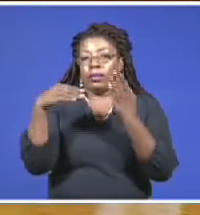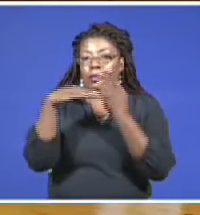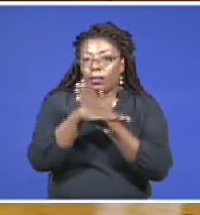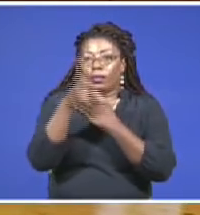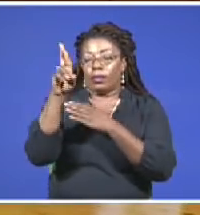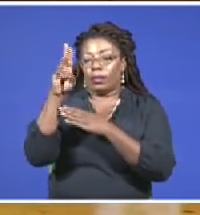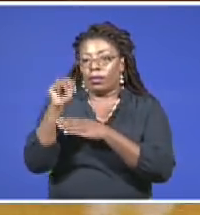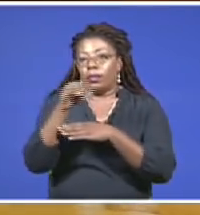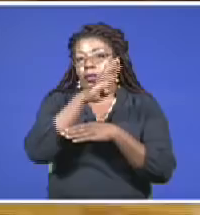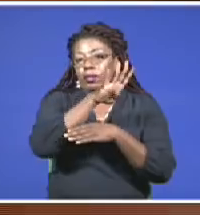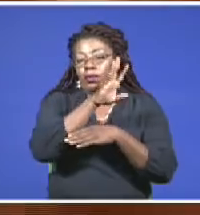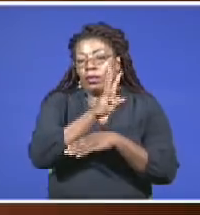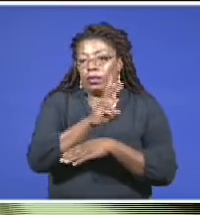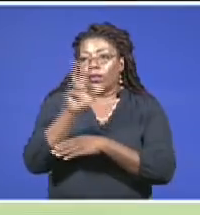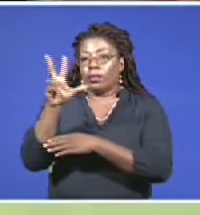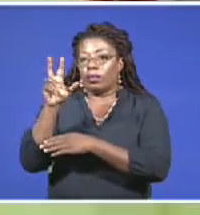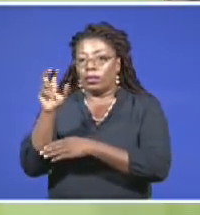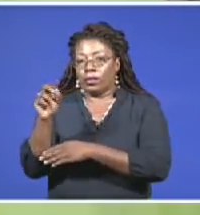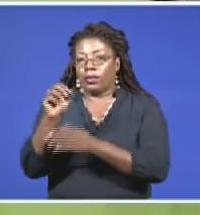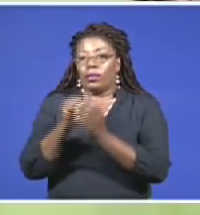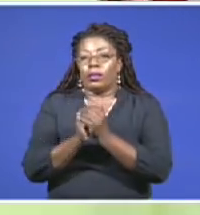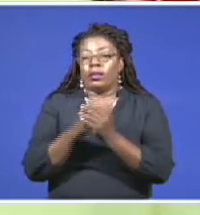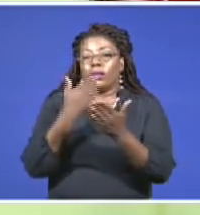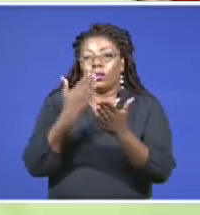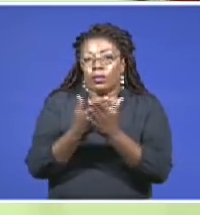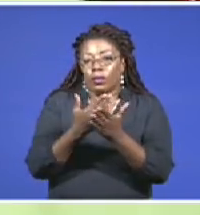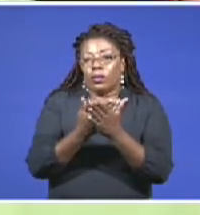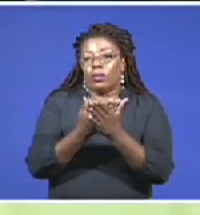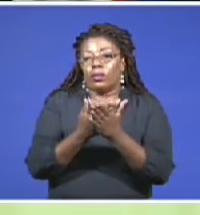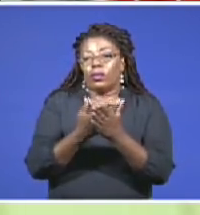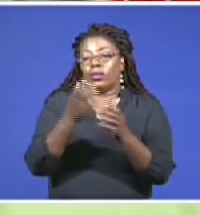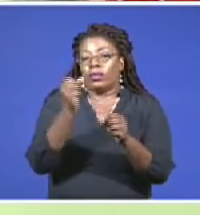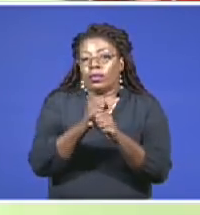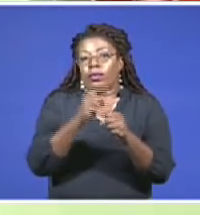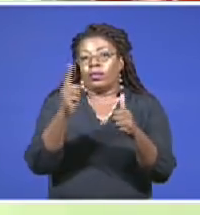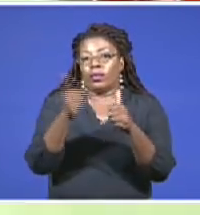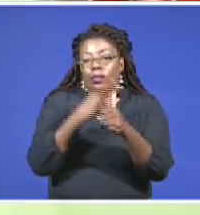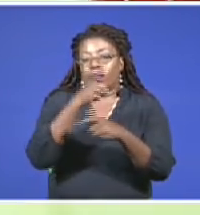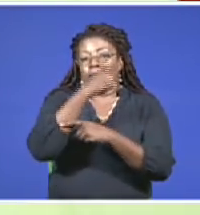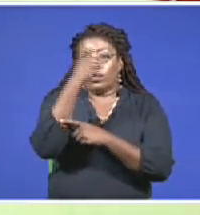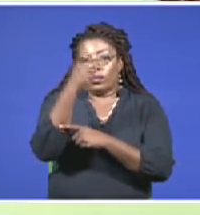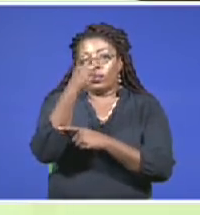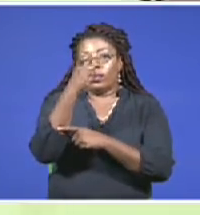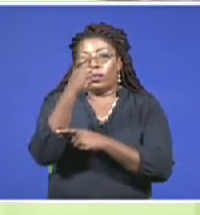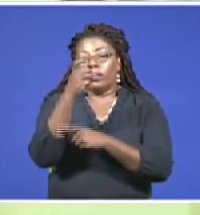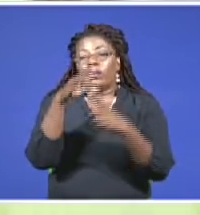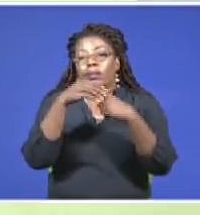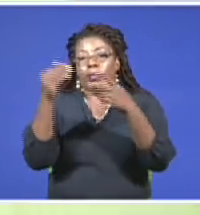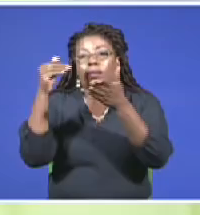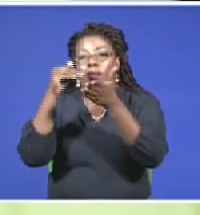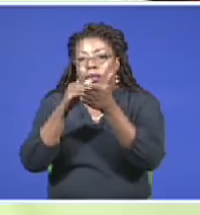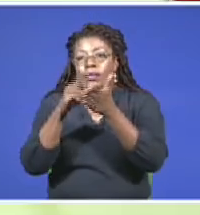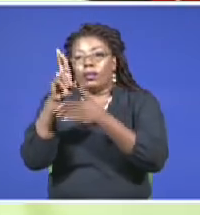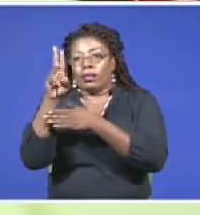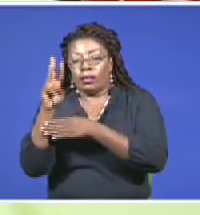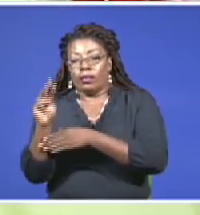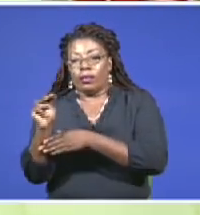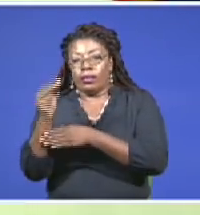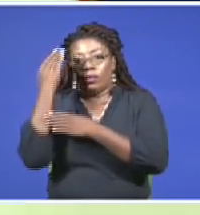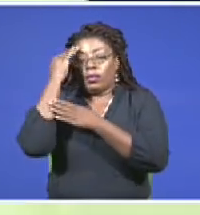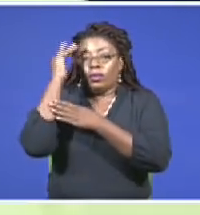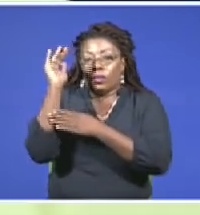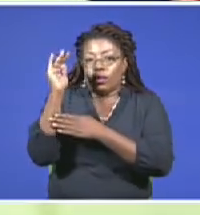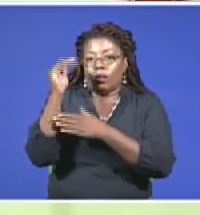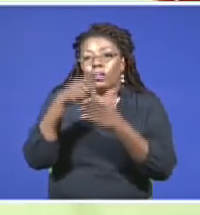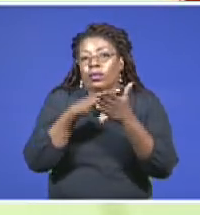Bailey 46-30. Always good to get the first win, especially against a school like R.M. Bailey. We didn't see them before, so we didn't know what was what, but